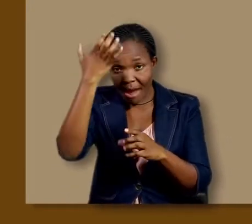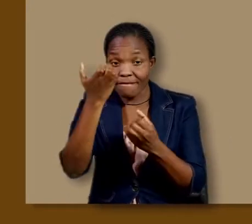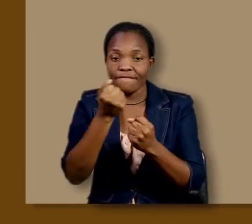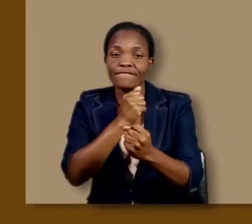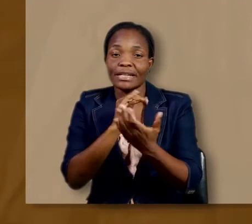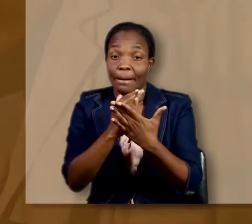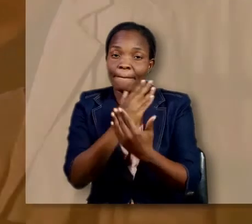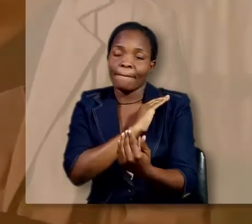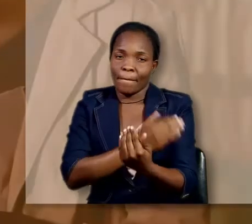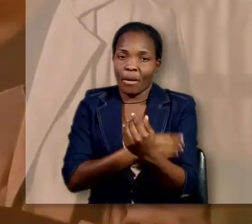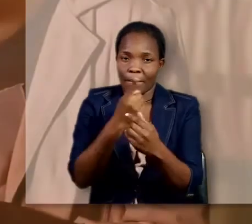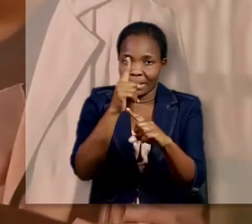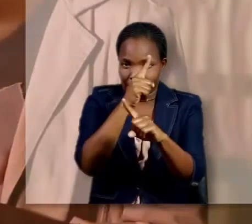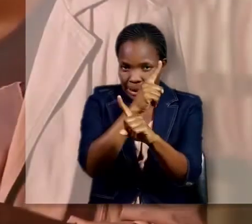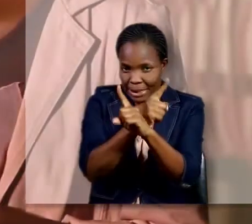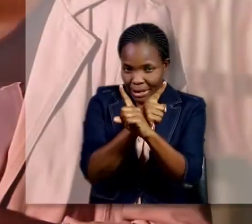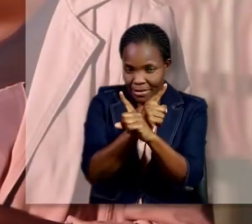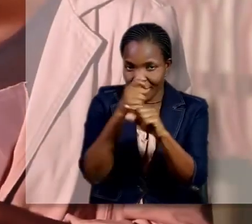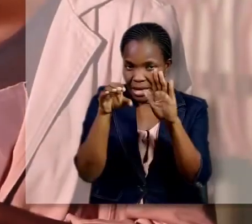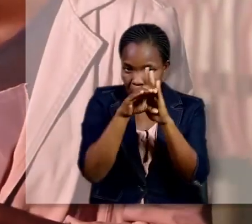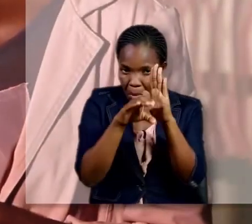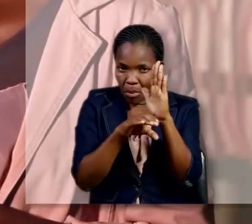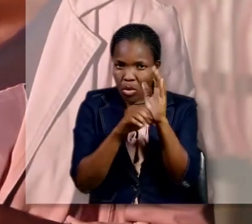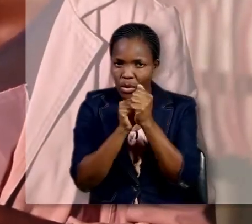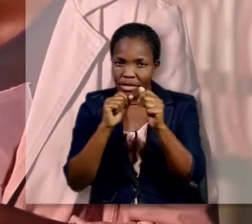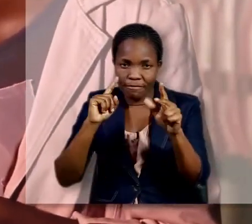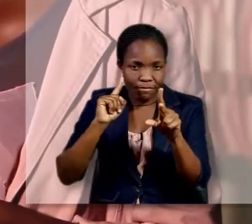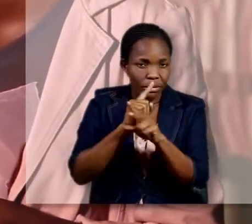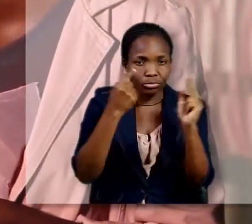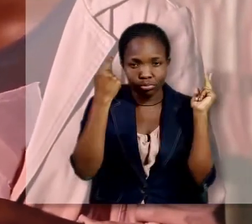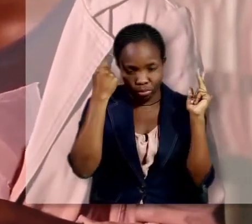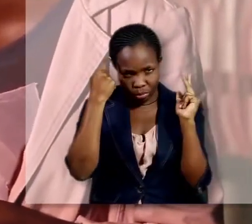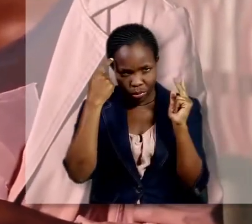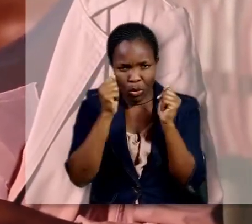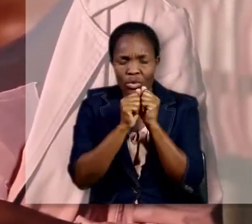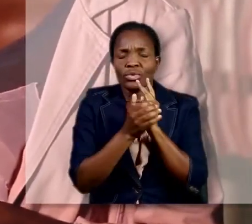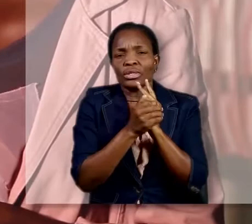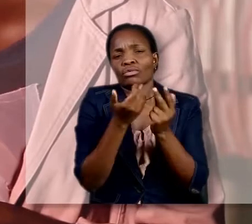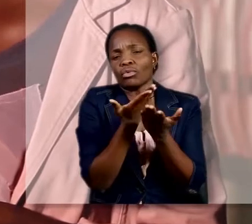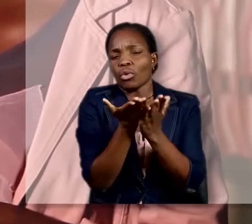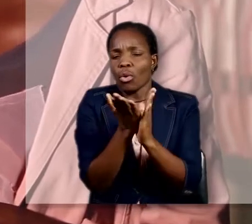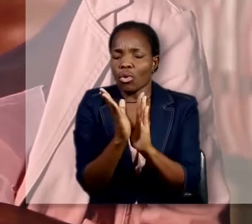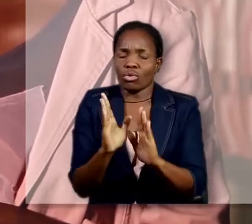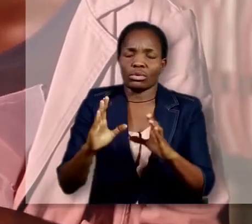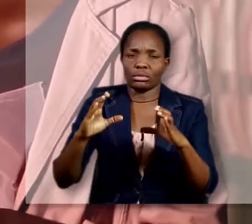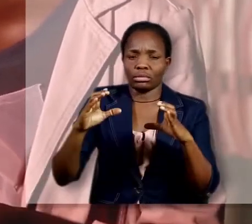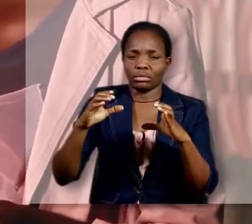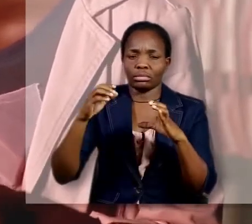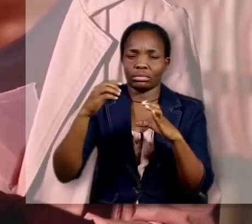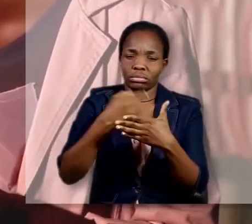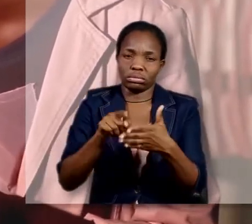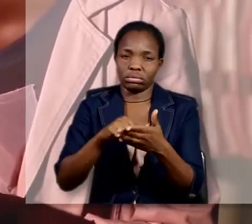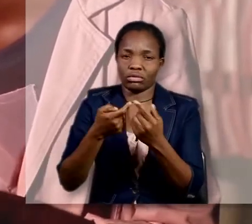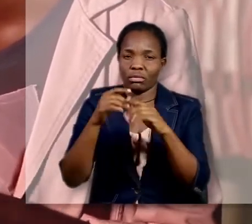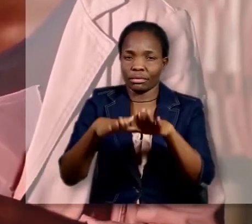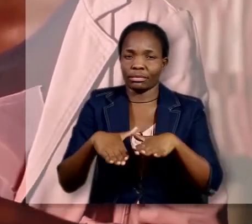parliament. Between the 8th and the 16th centuries, kingdoms developed along Africa's coastlines. Two of